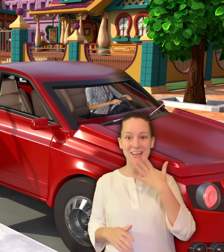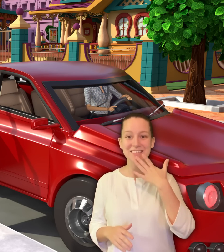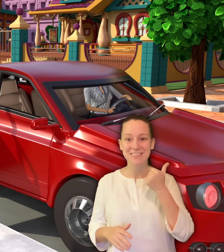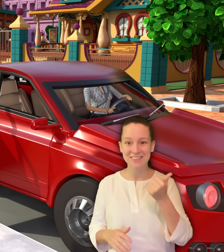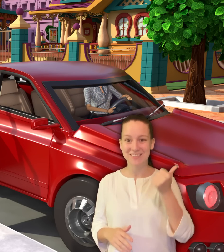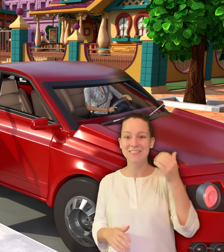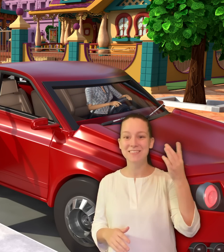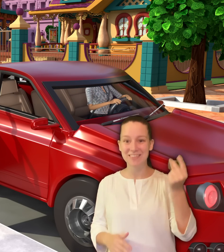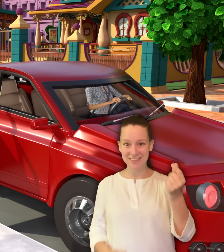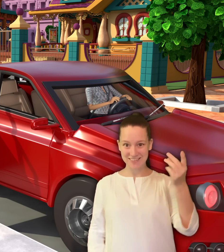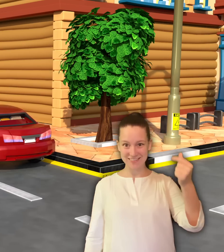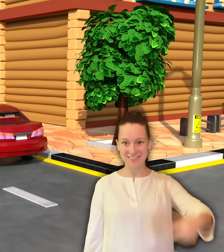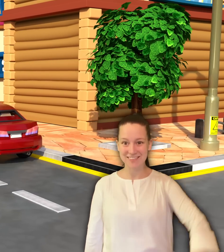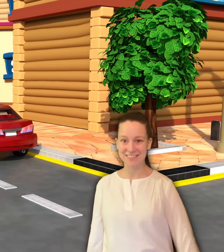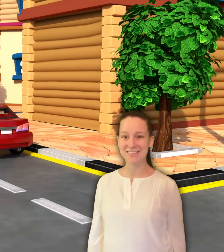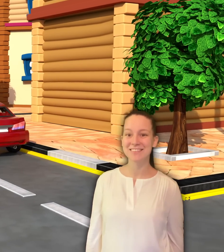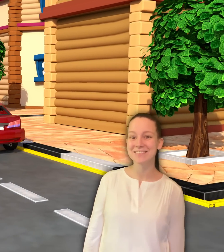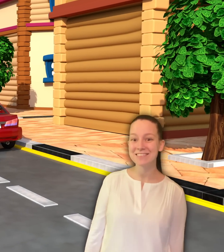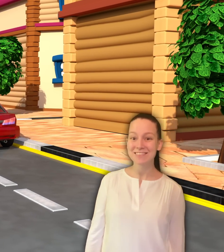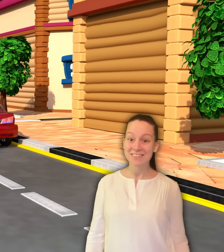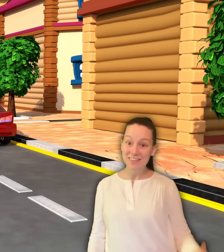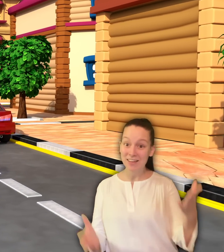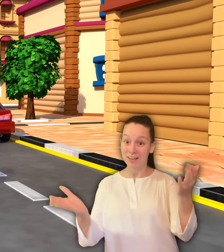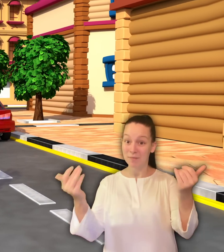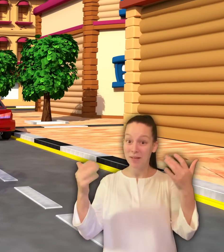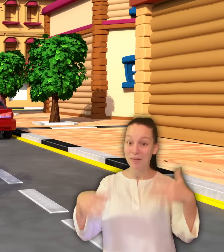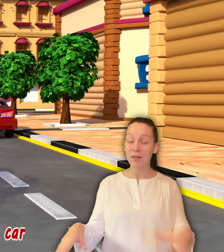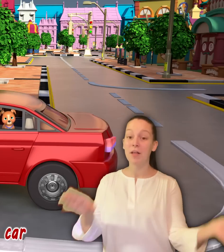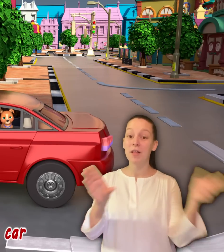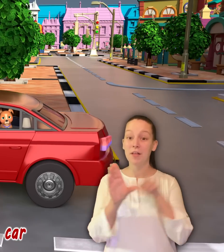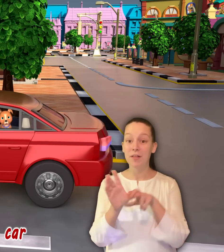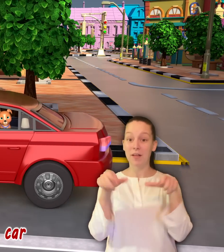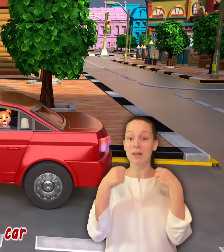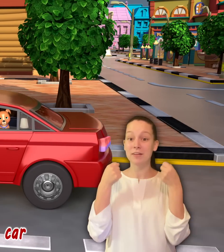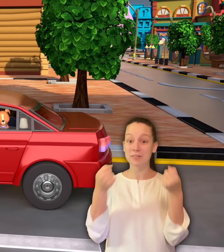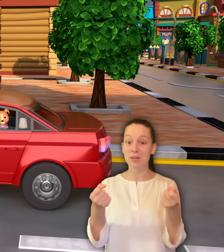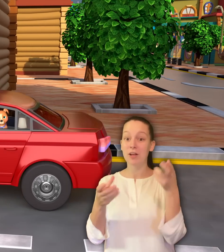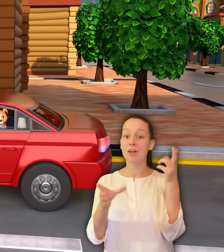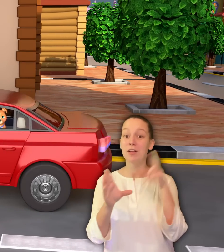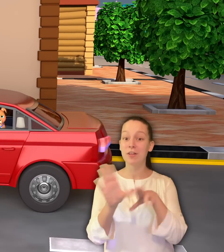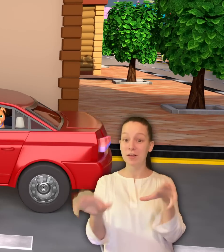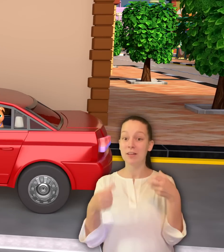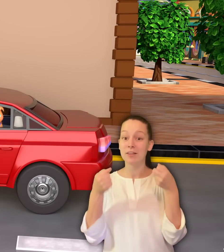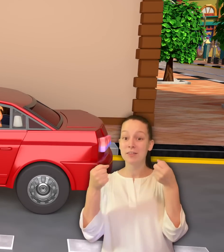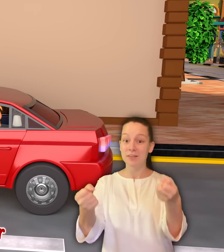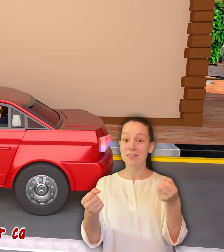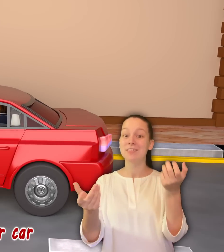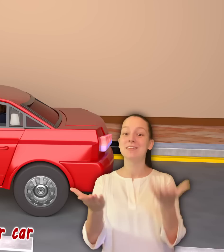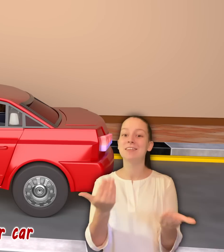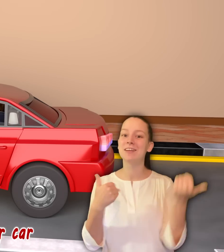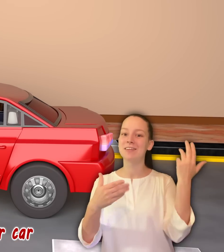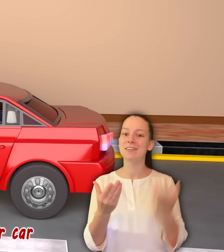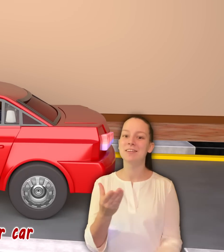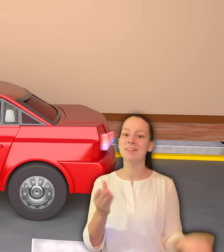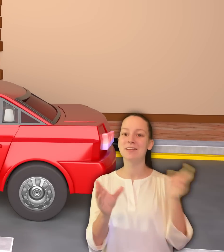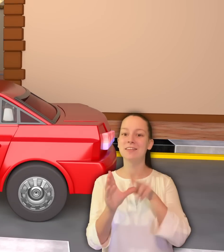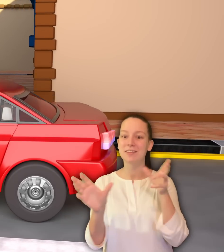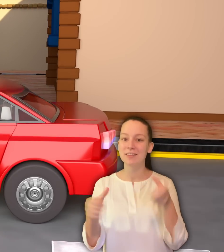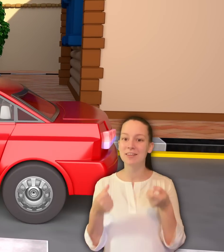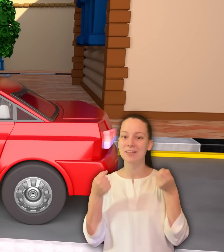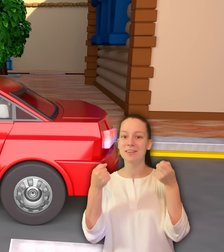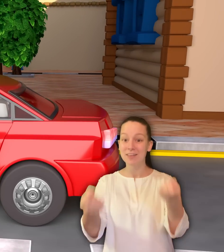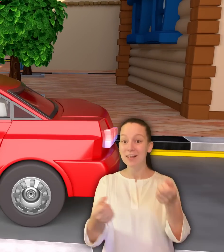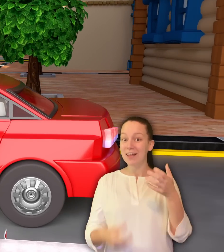a sec, my sweet puppy. Off we go to ride our car, ride our car, ride our